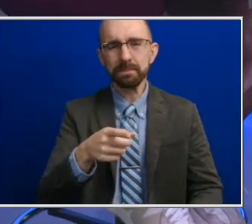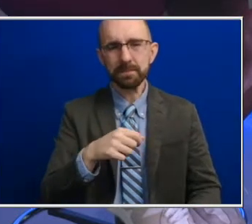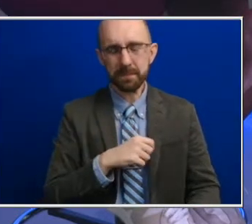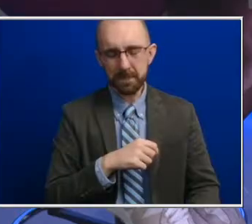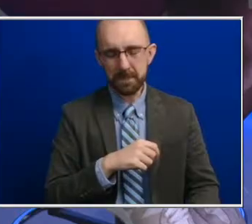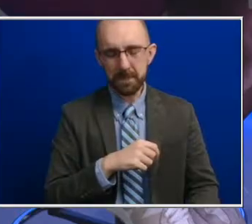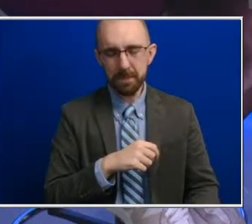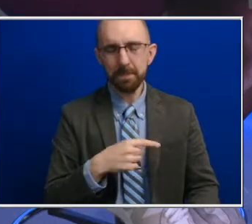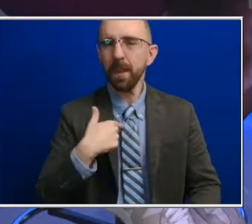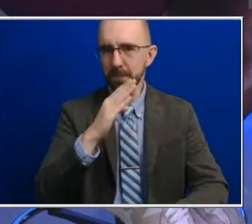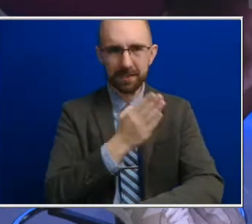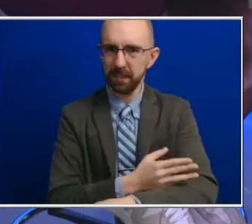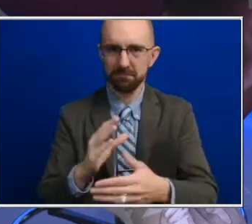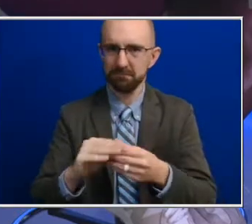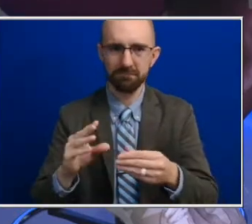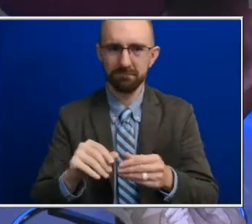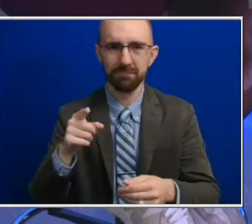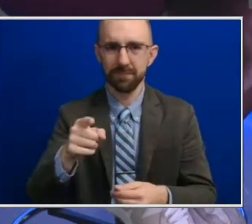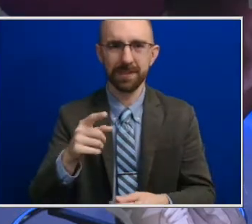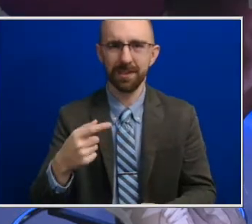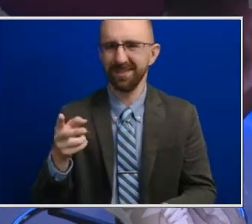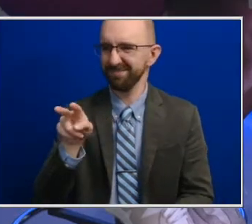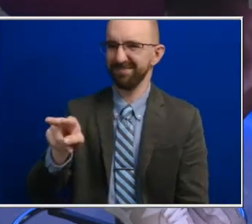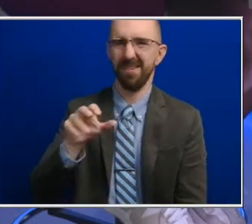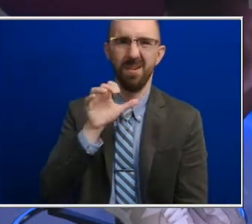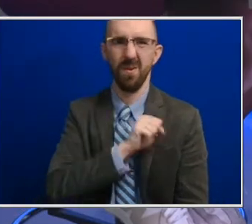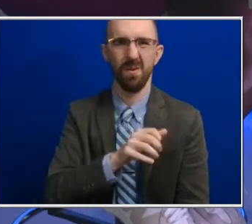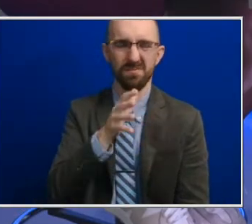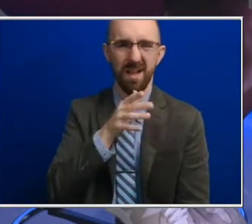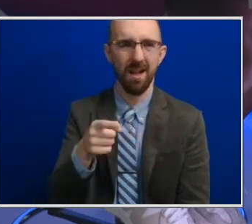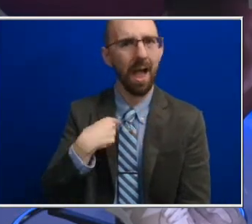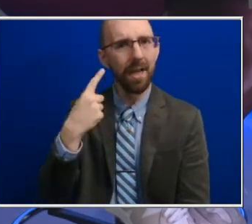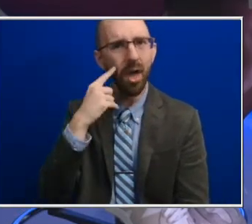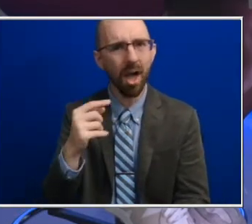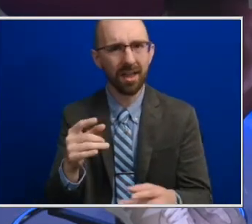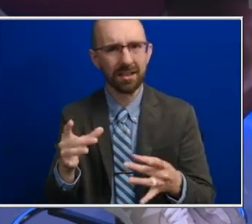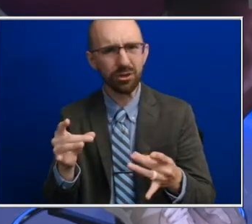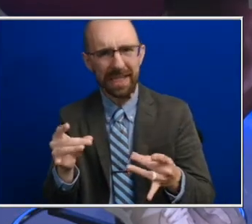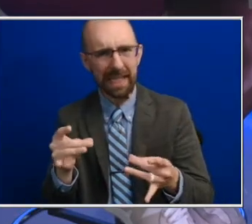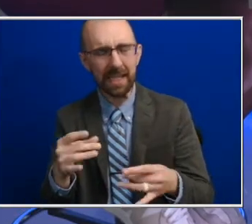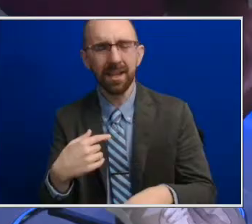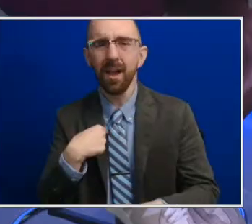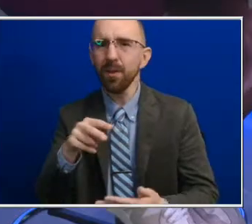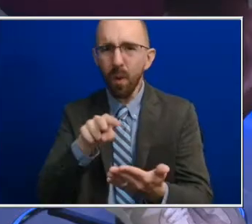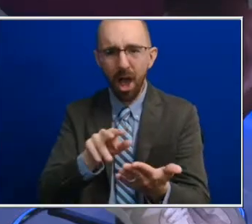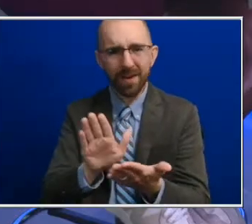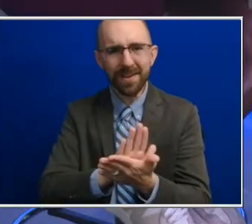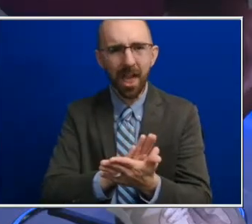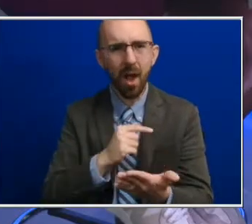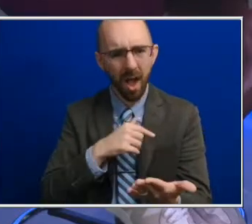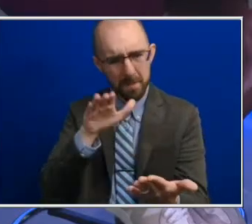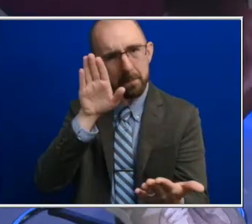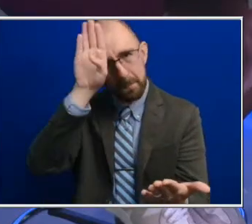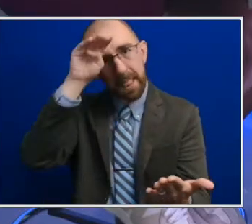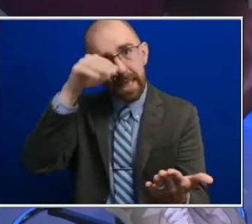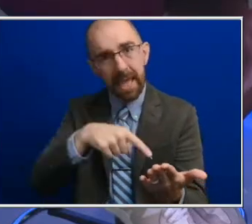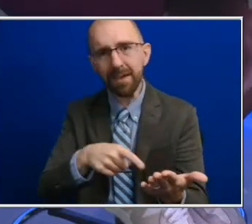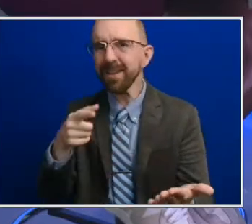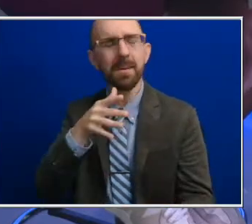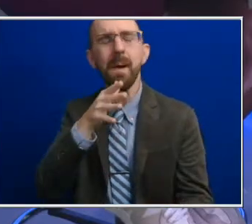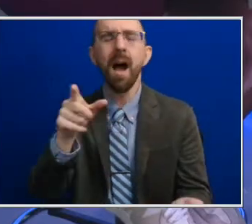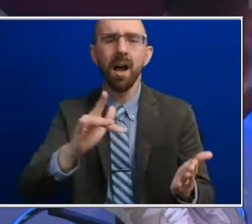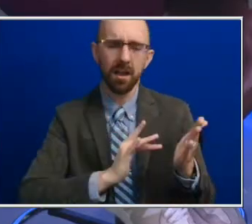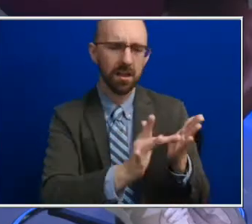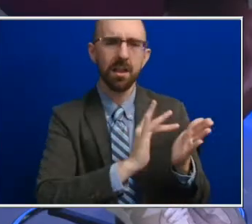says this is why I'm old, but I still think it was very tricky. I was watching a video. I said, "Can you believe this?" And he's like, "Mom," and he had to scroll and click, and then it